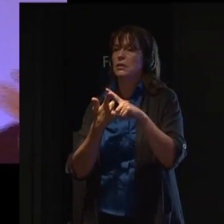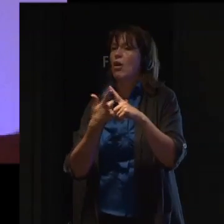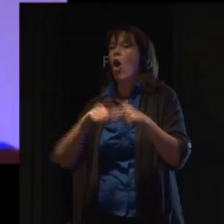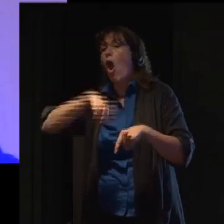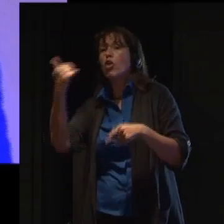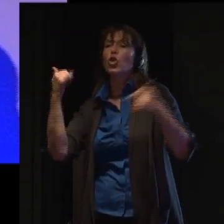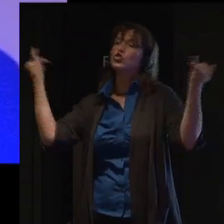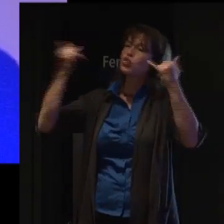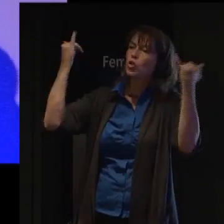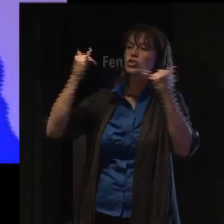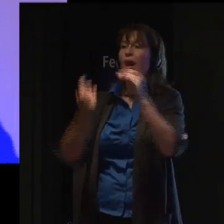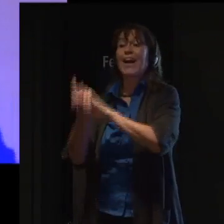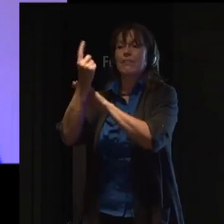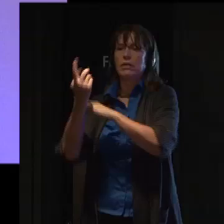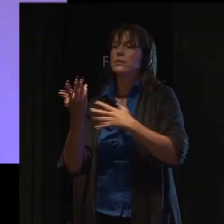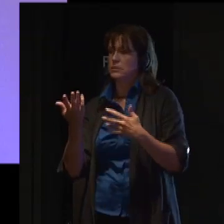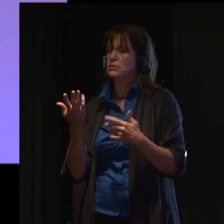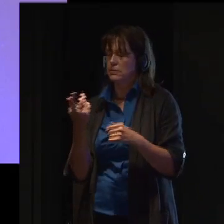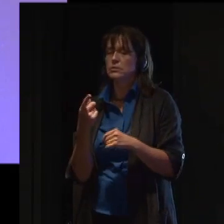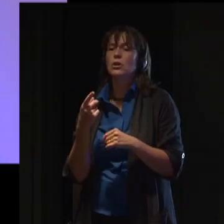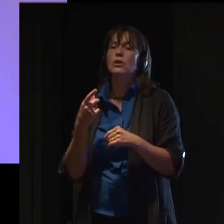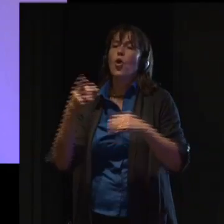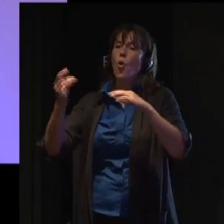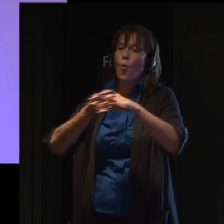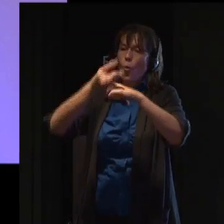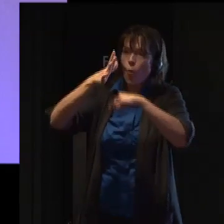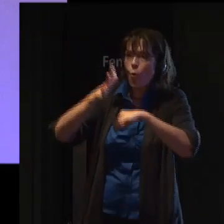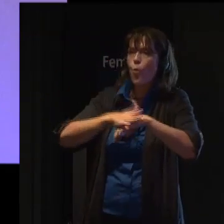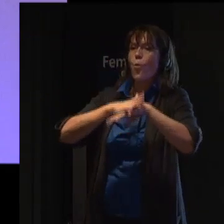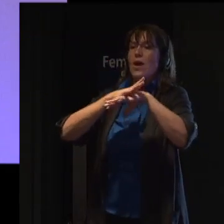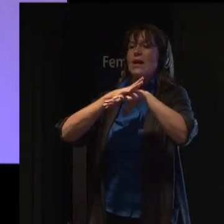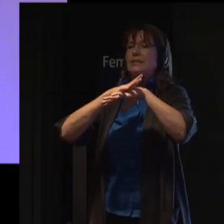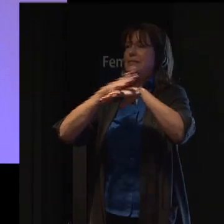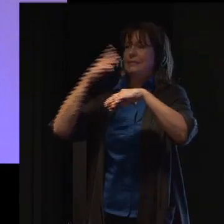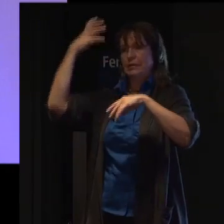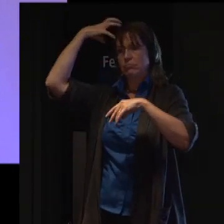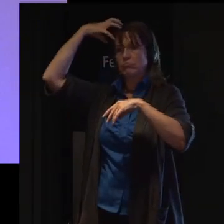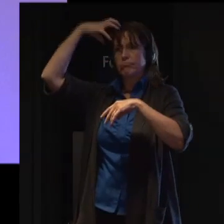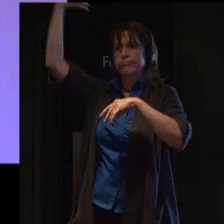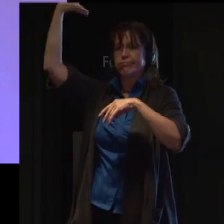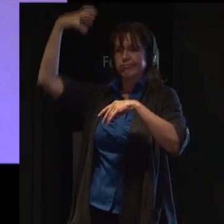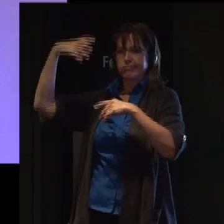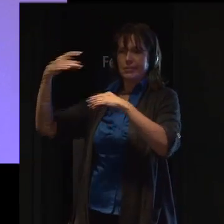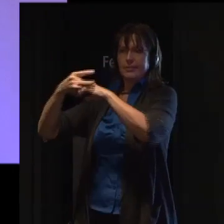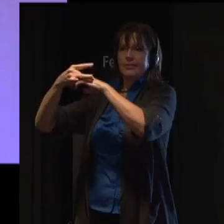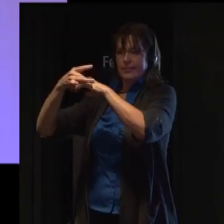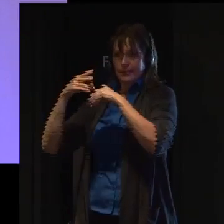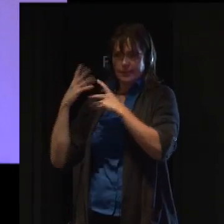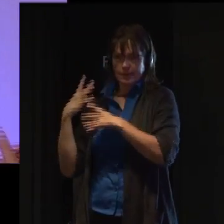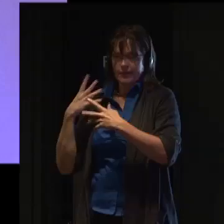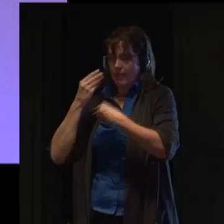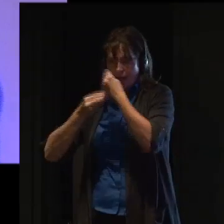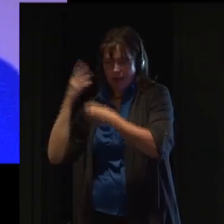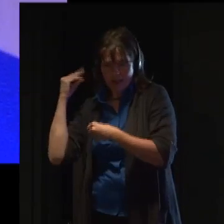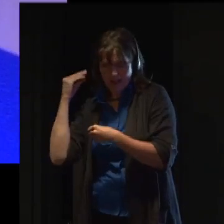I was pleased to commentate the English wedding. We have the dancing contest and all the things